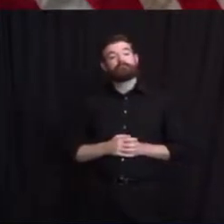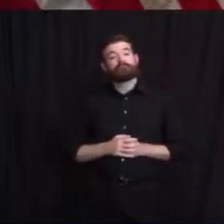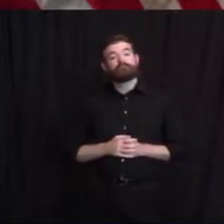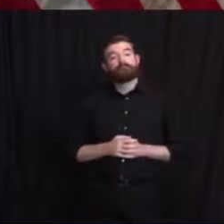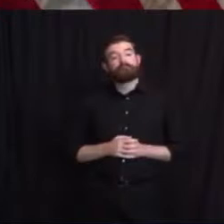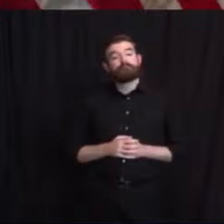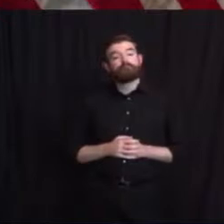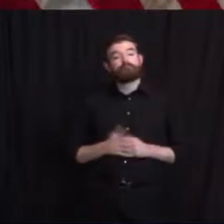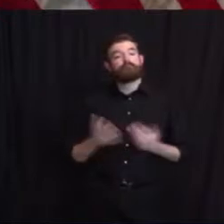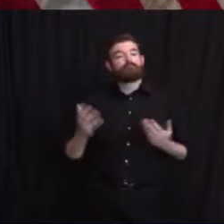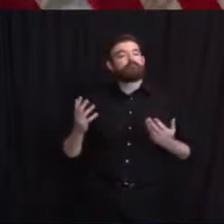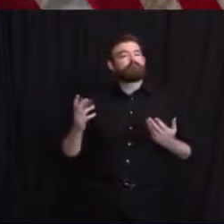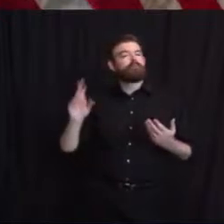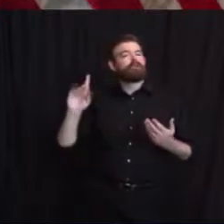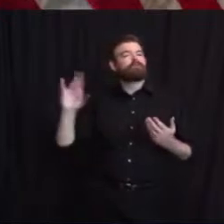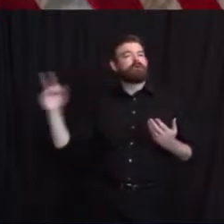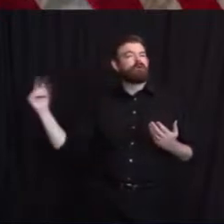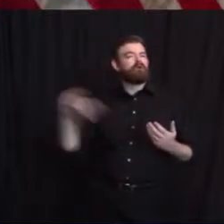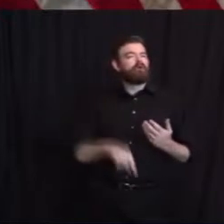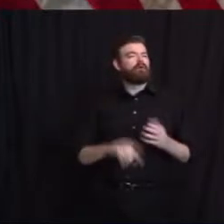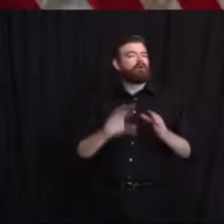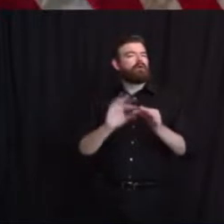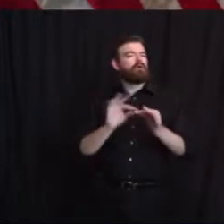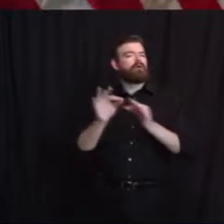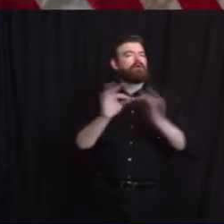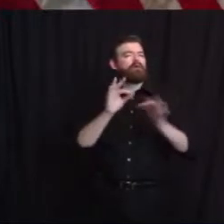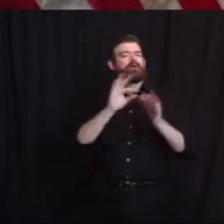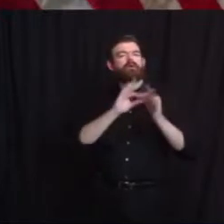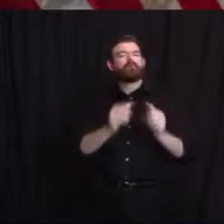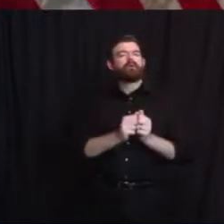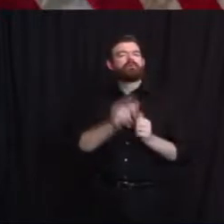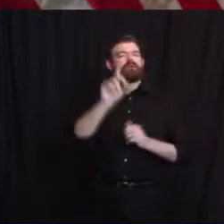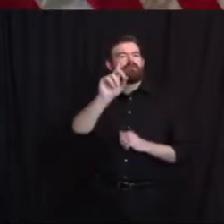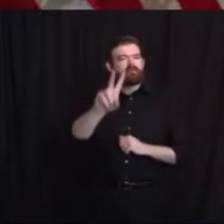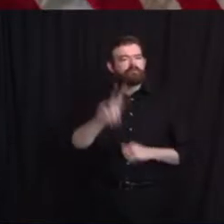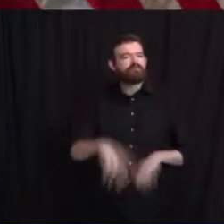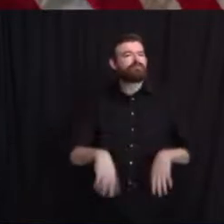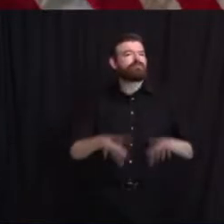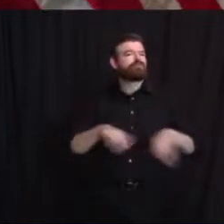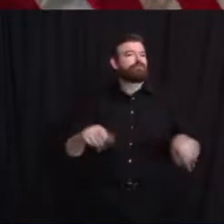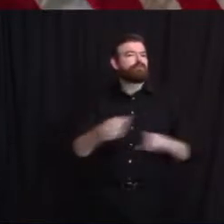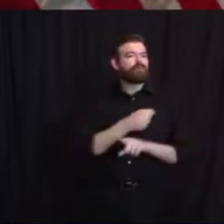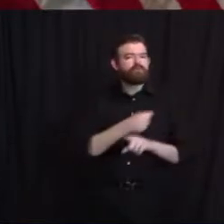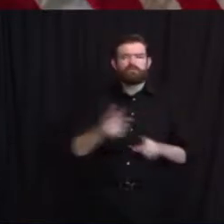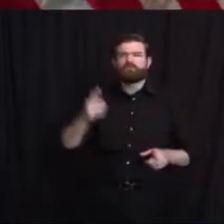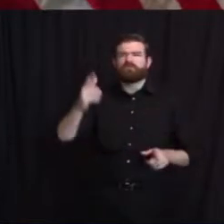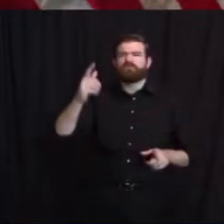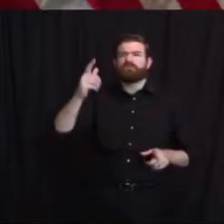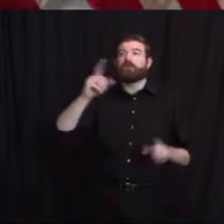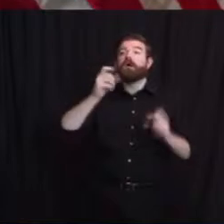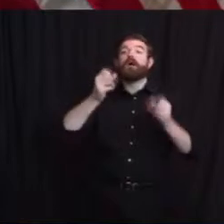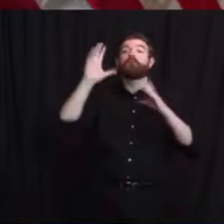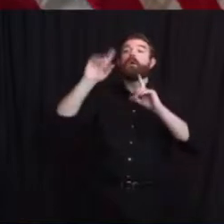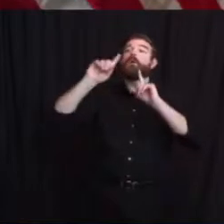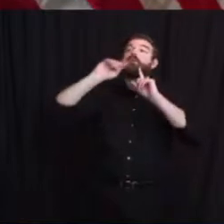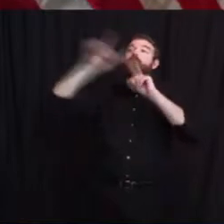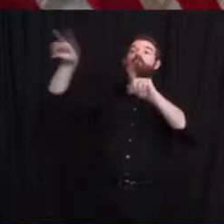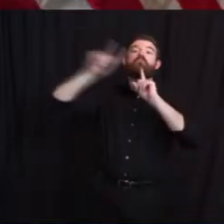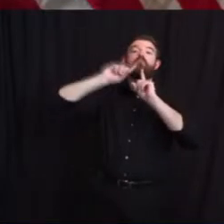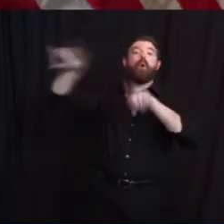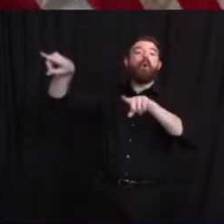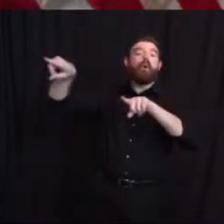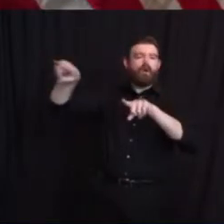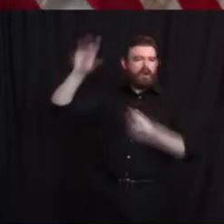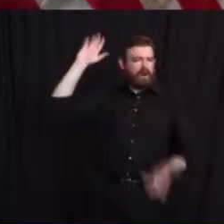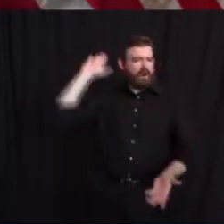domestic abuse, child abuse, and it was the exact opposite of what you would have hoped, which is that there was actually a reduction, and